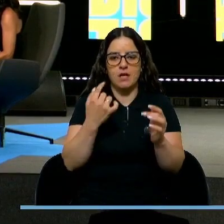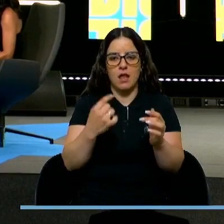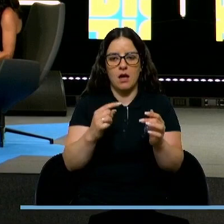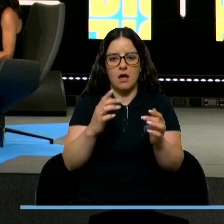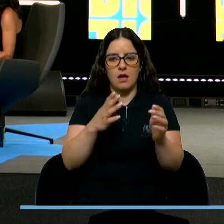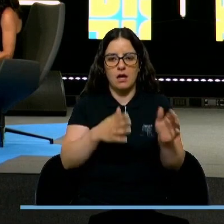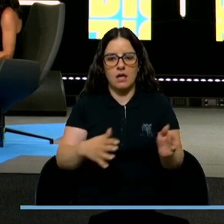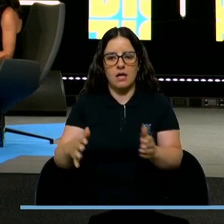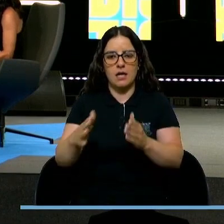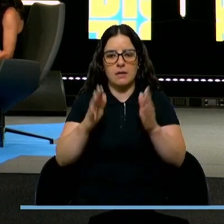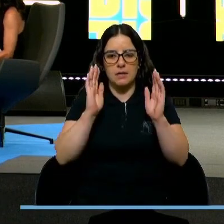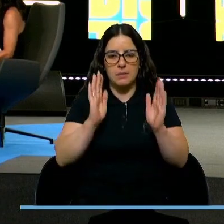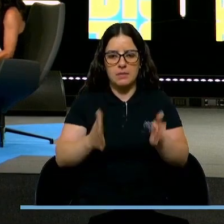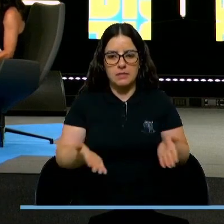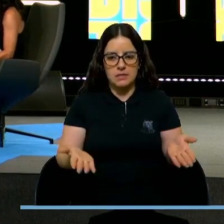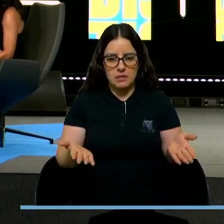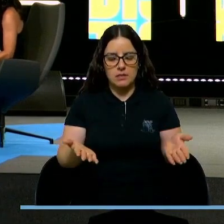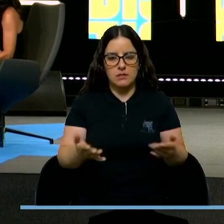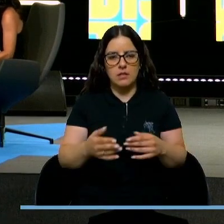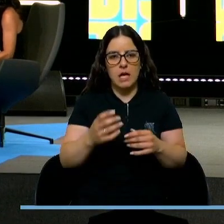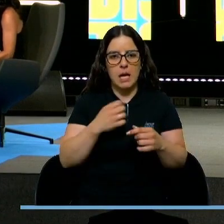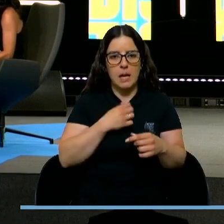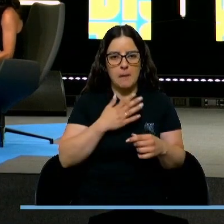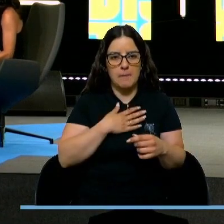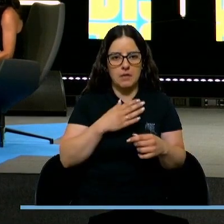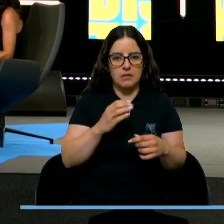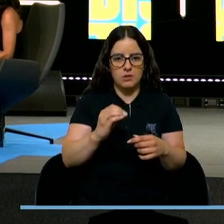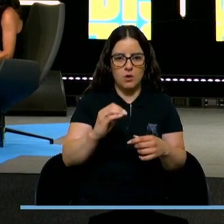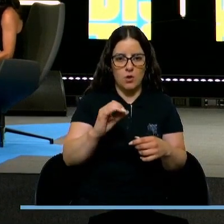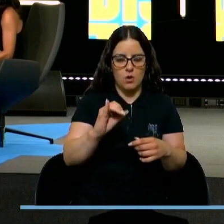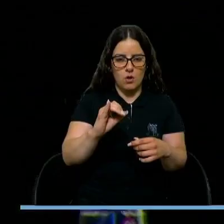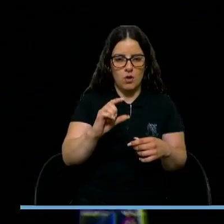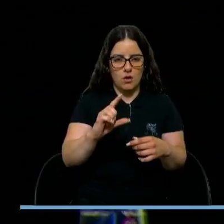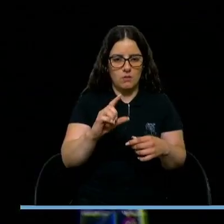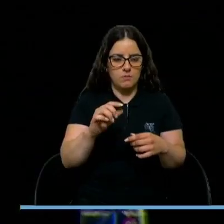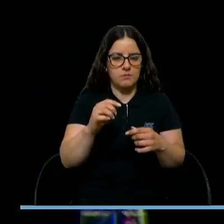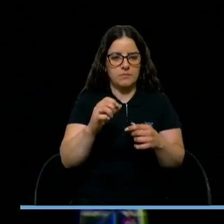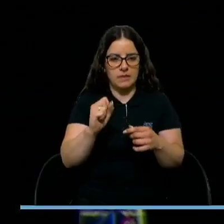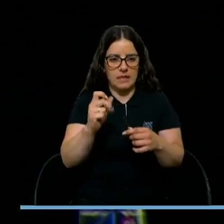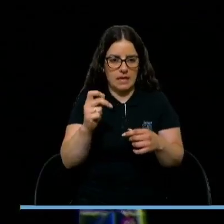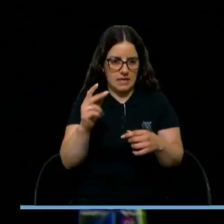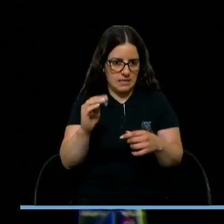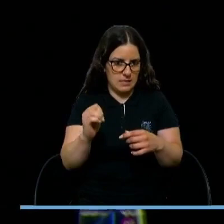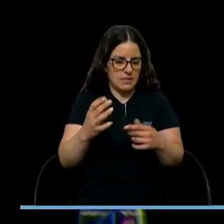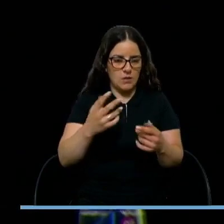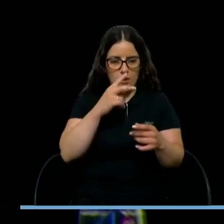transparency that there's still a road to be paved. And oil and gas companies, especially Galp,